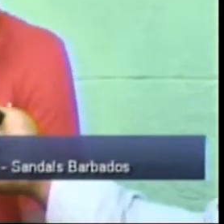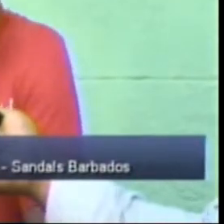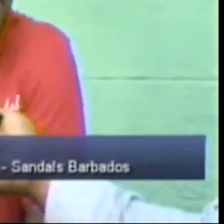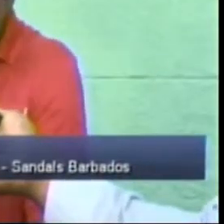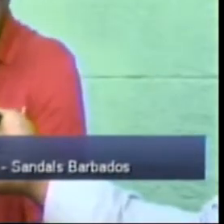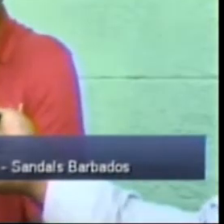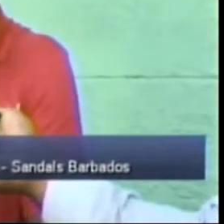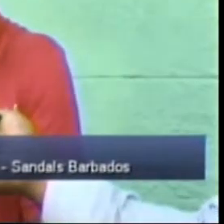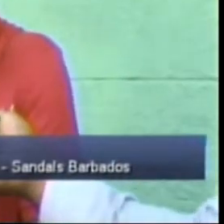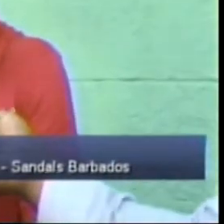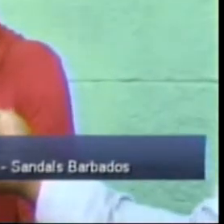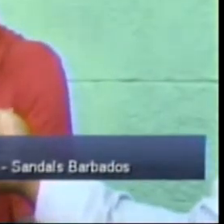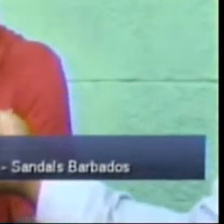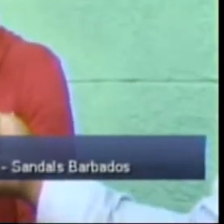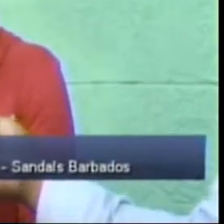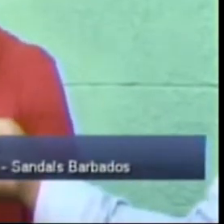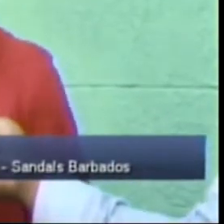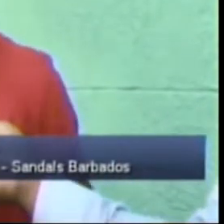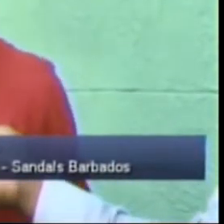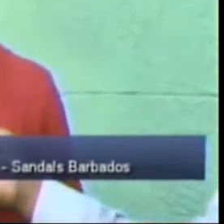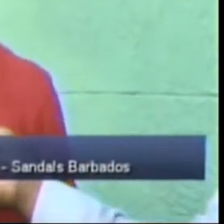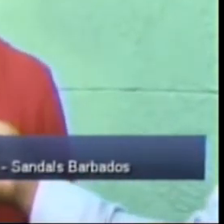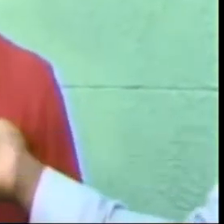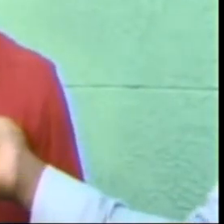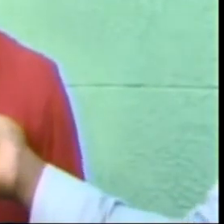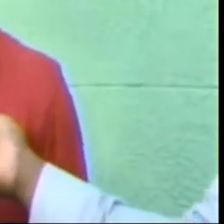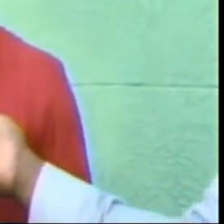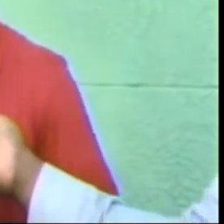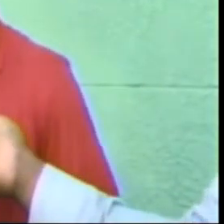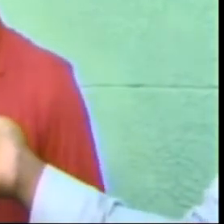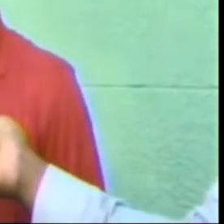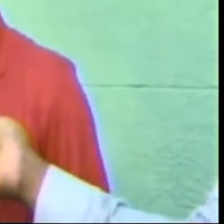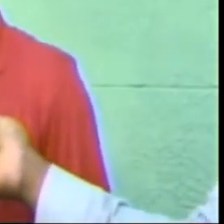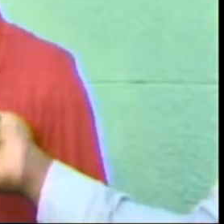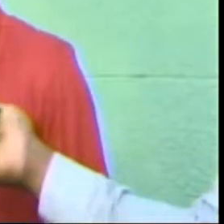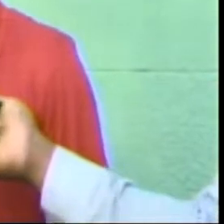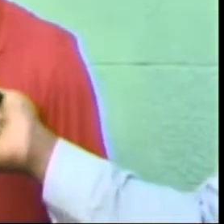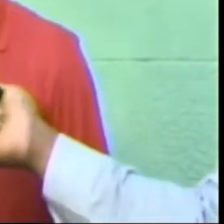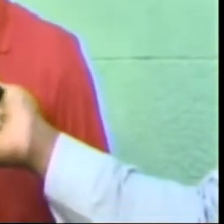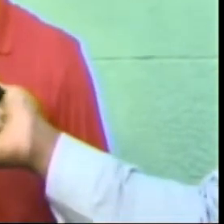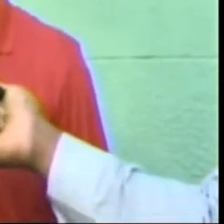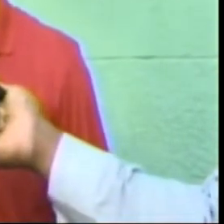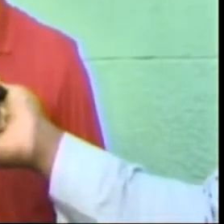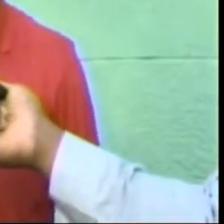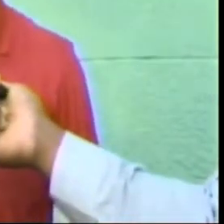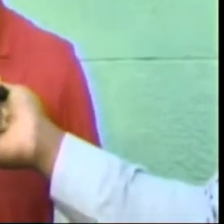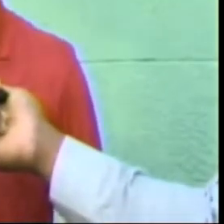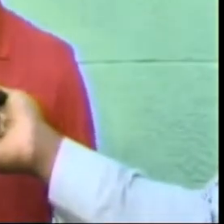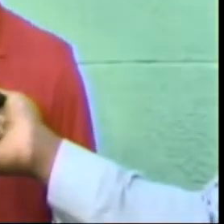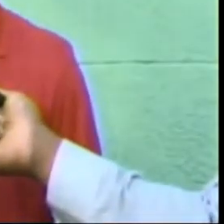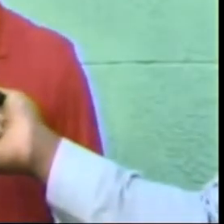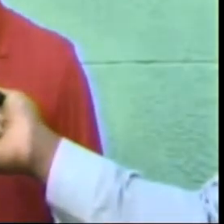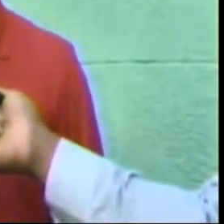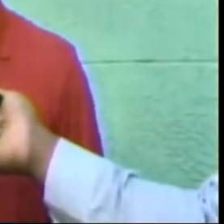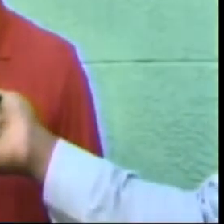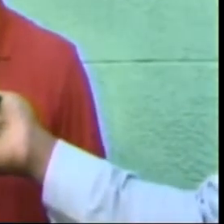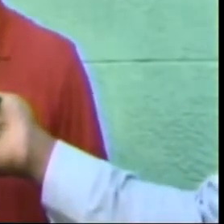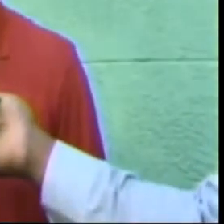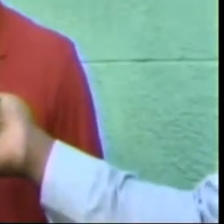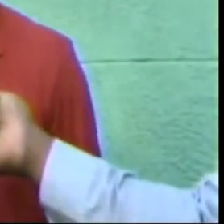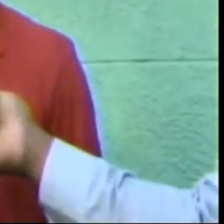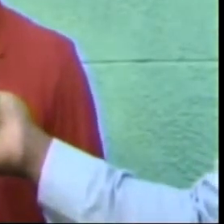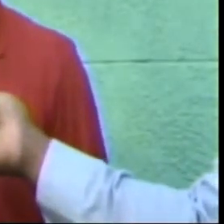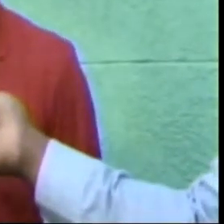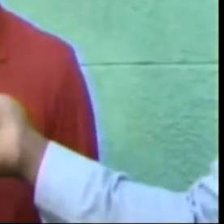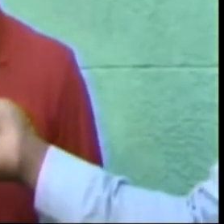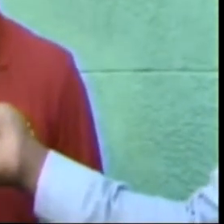Once we're invited and we're there, we're willing to listen, and if there's any way we can assist through the foundation or volunteers or anything like that, of course we'll be willing to help